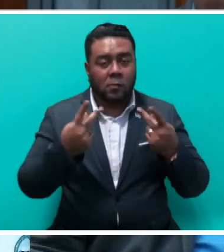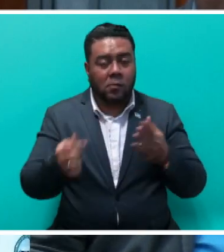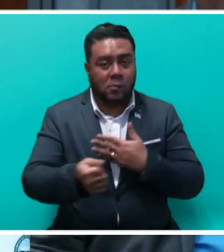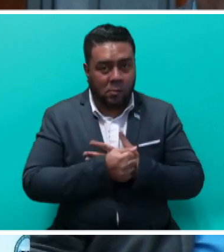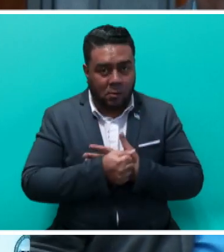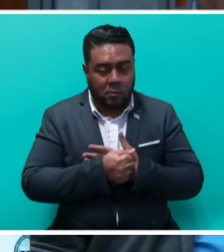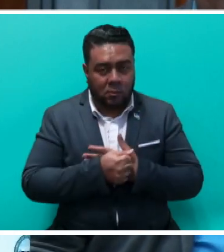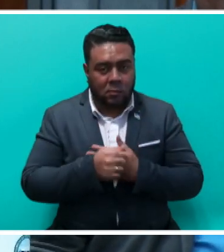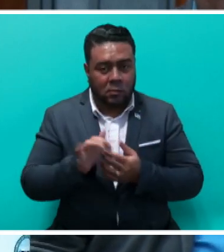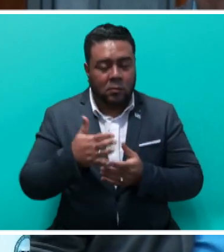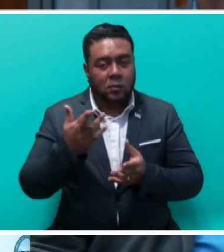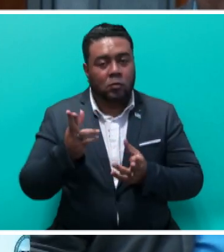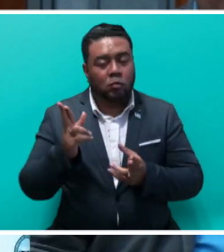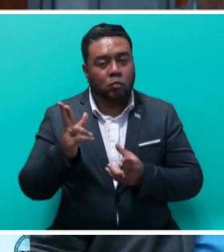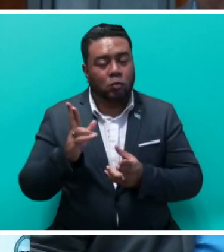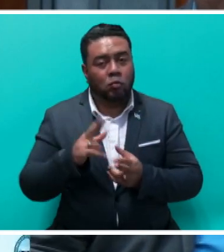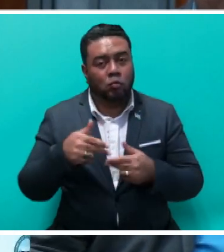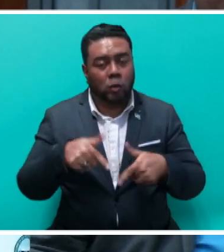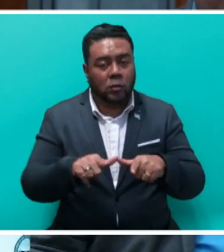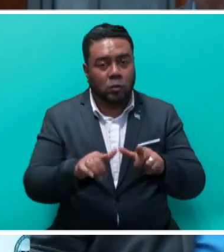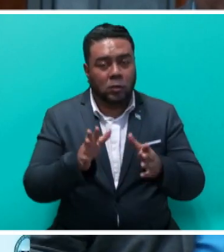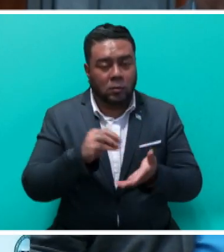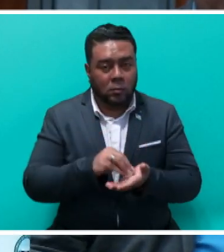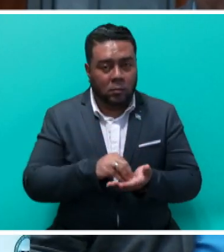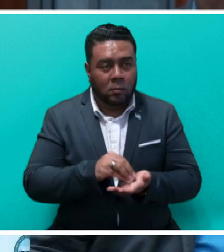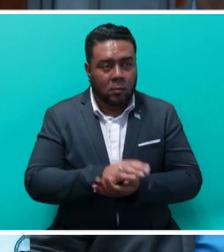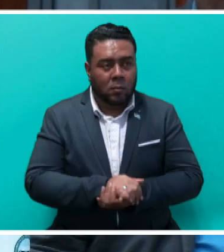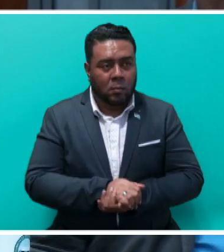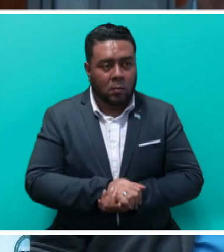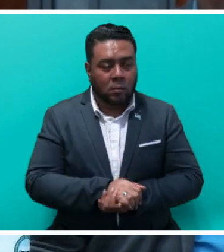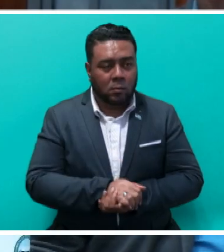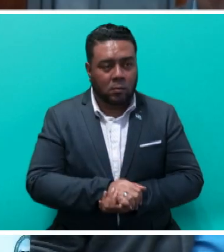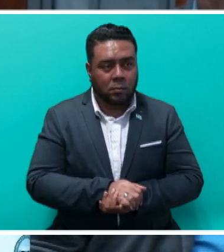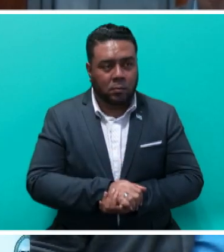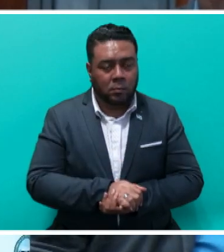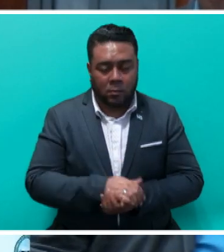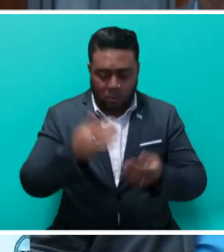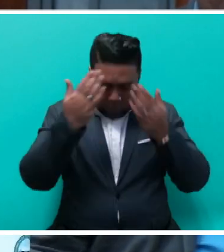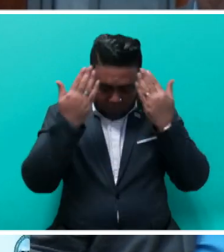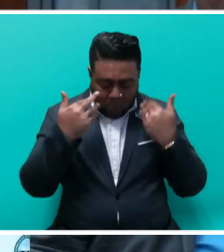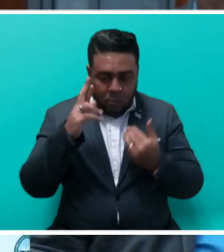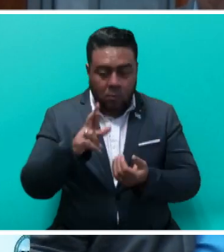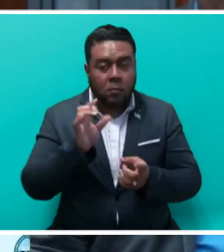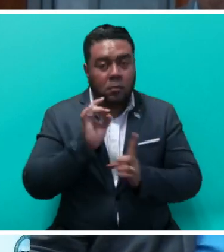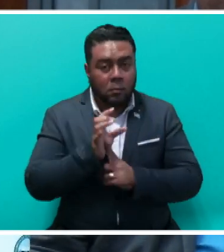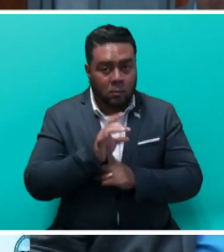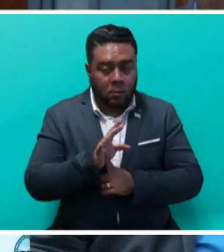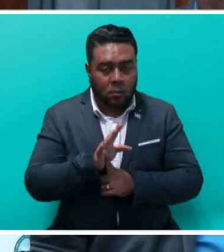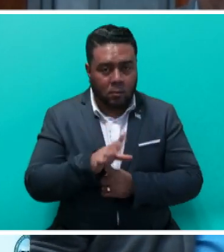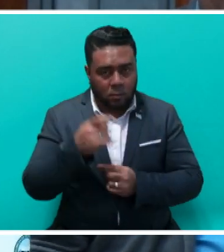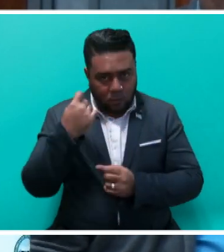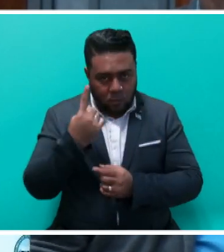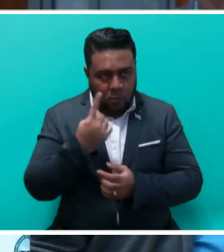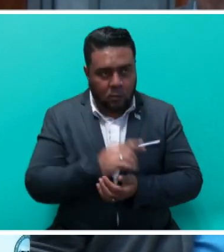and reliable transport services to our communities. Mr. Speaker, it is crucial to understand the intended role